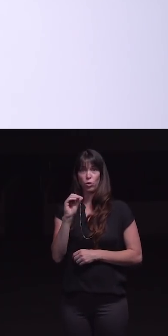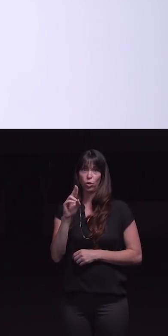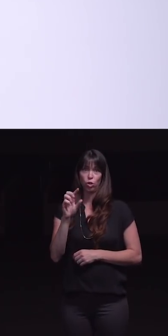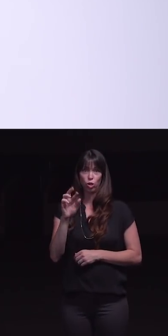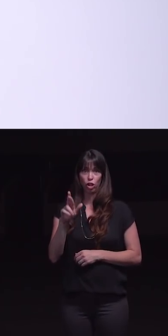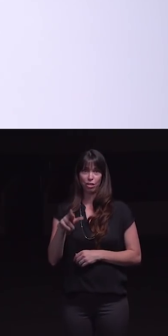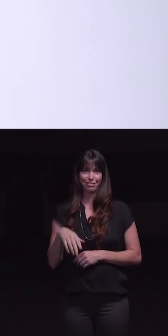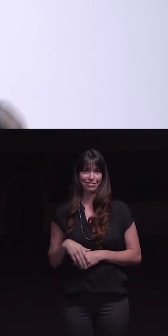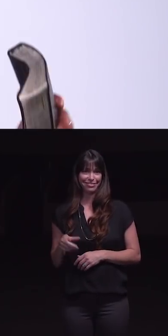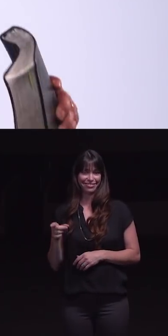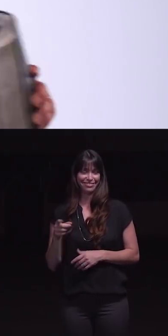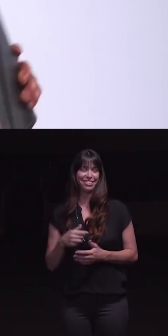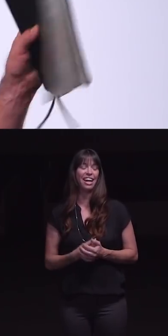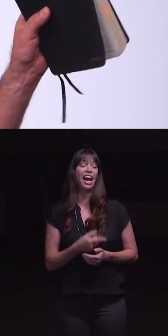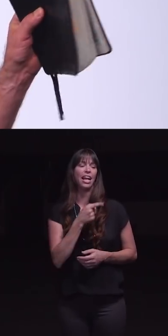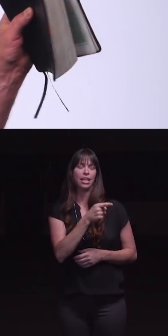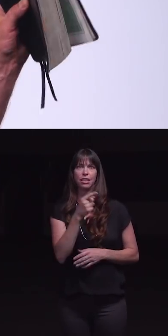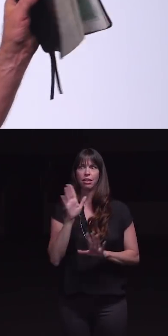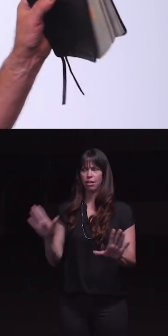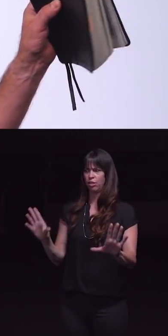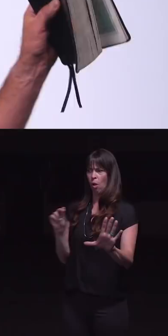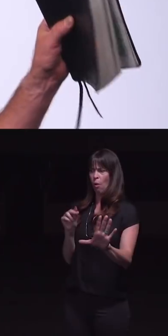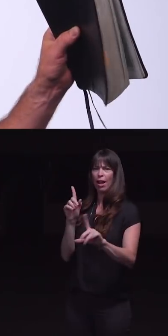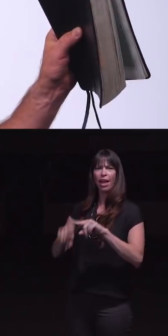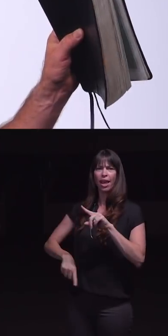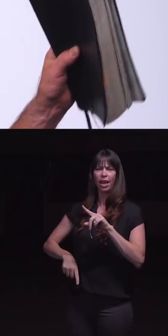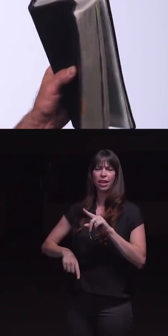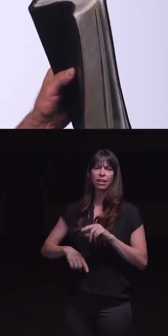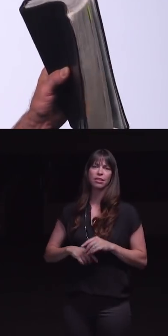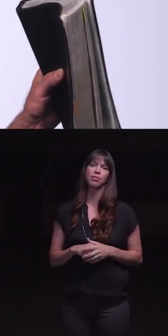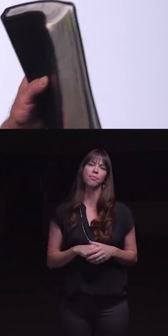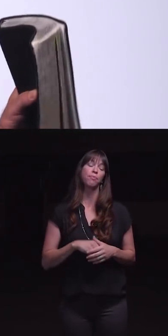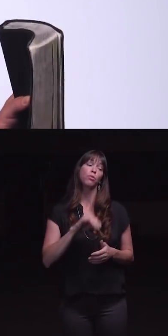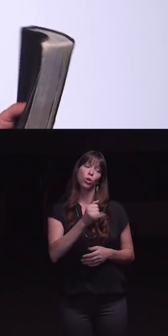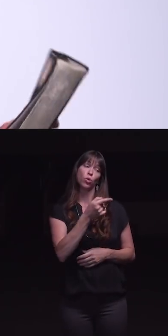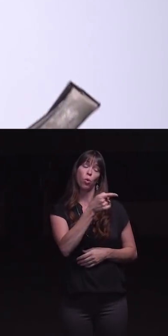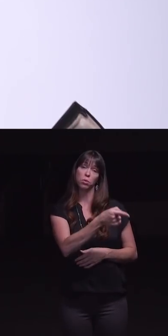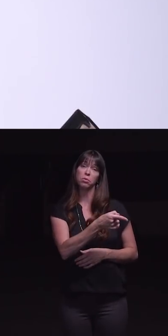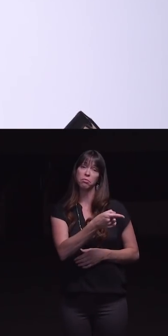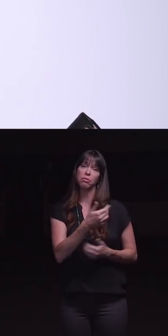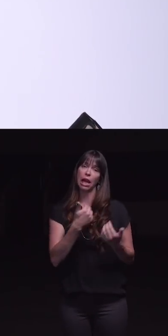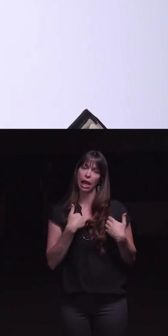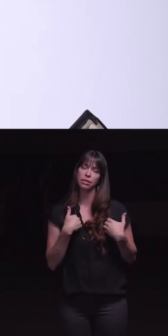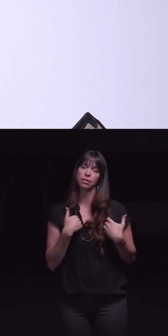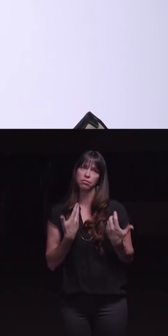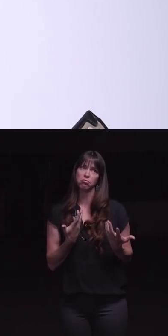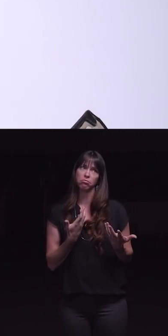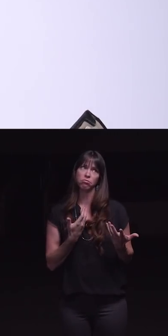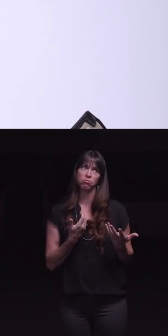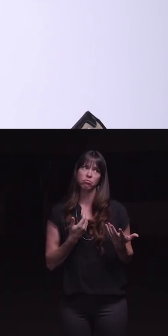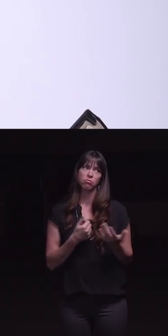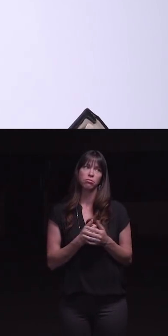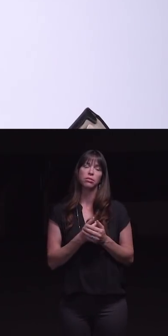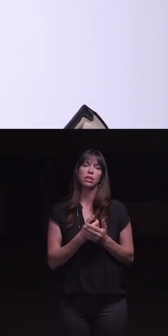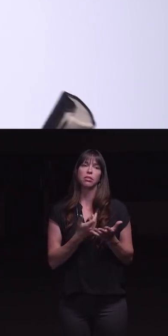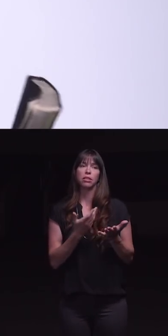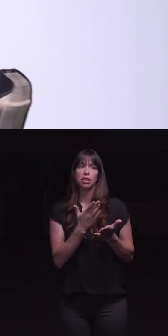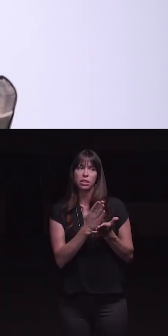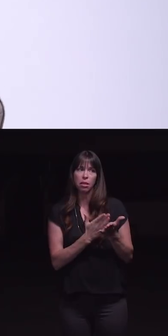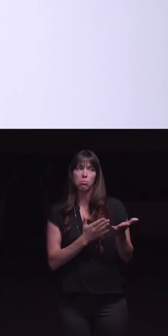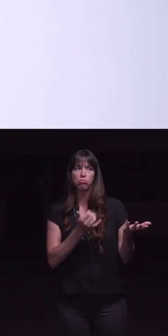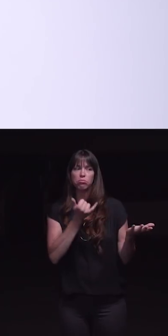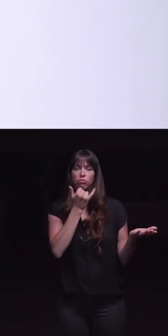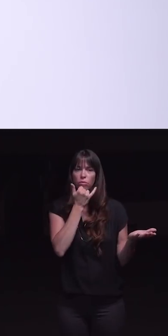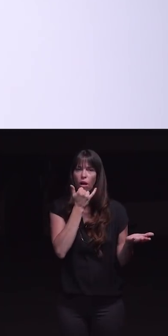cougar right there. And he just, no, I can't. Now, Joseph has his flaws, but it's